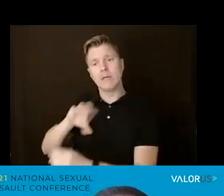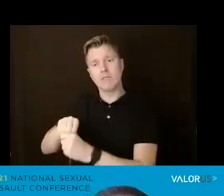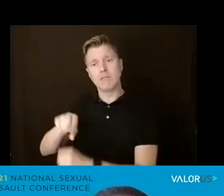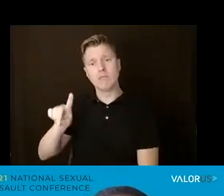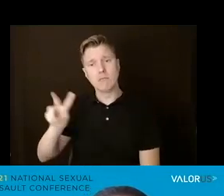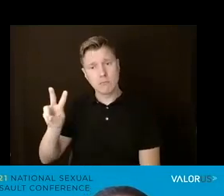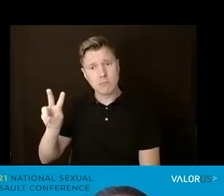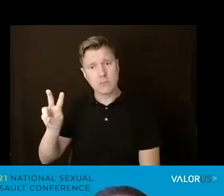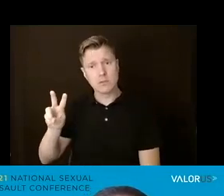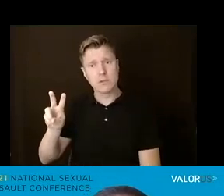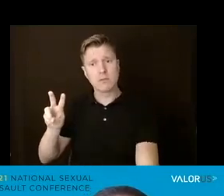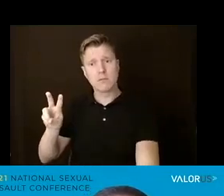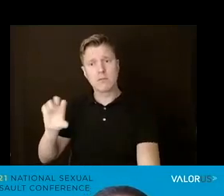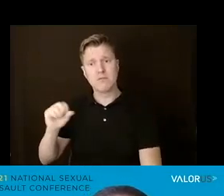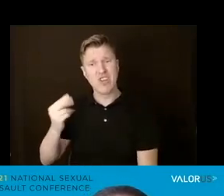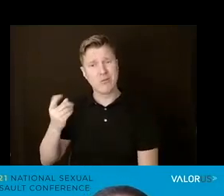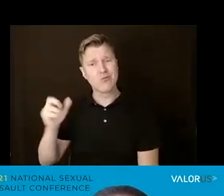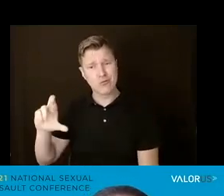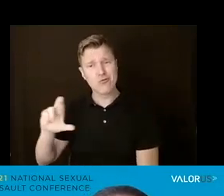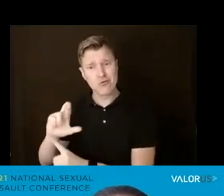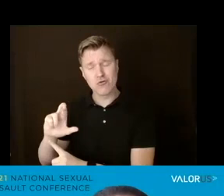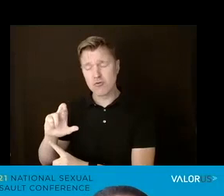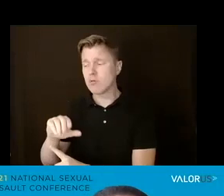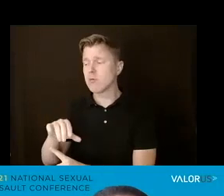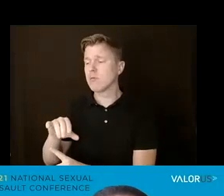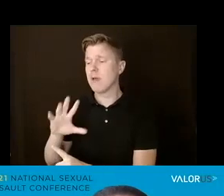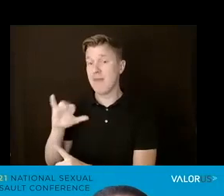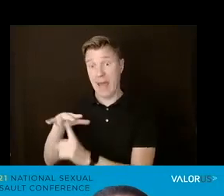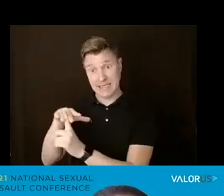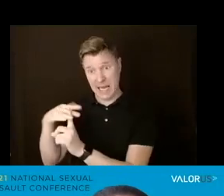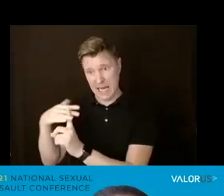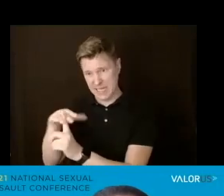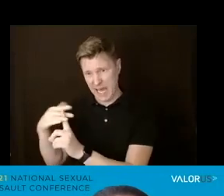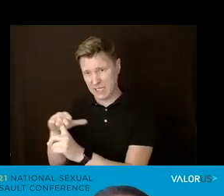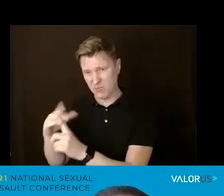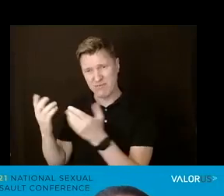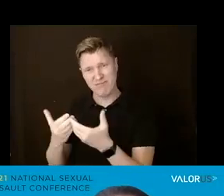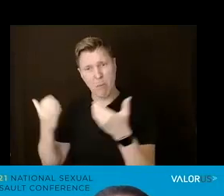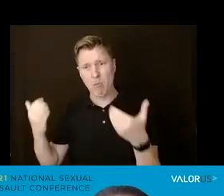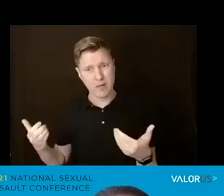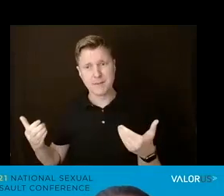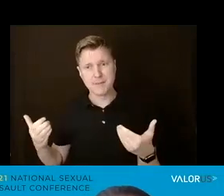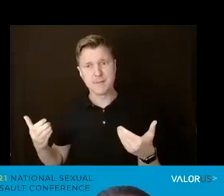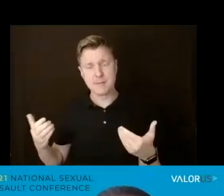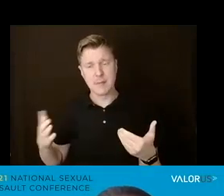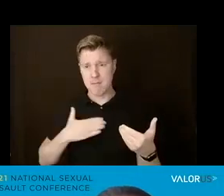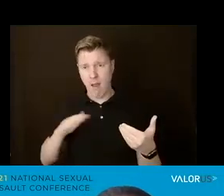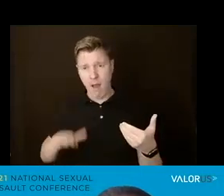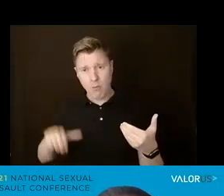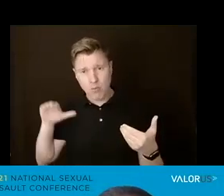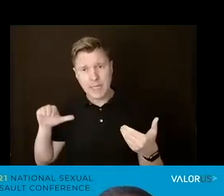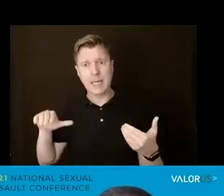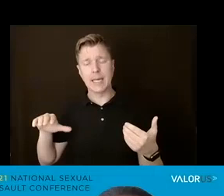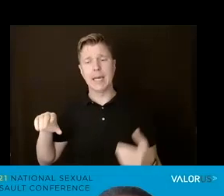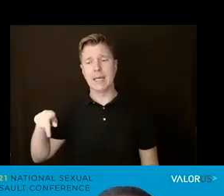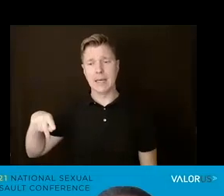felt like the context that I was doing that in was really separate from my upbringing in a Filipino